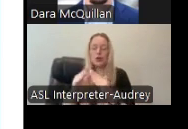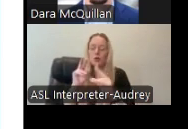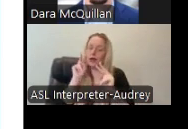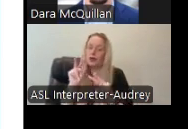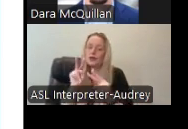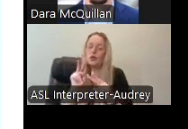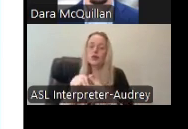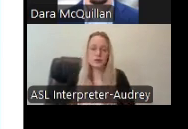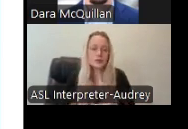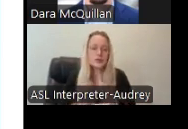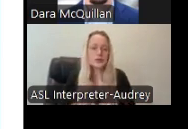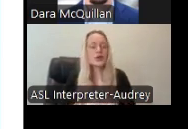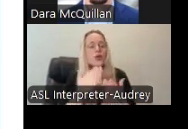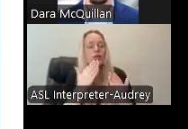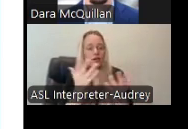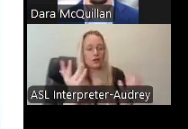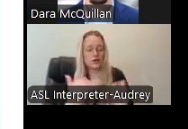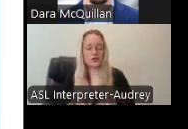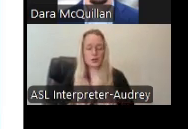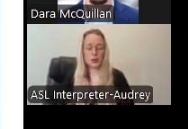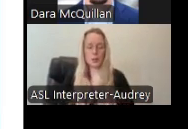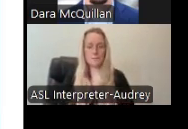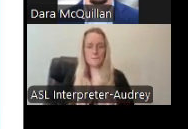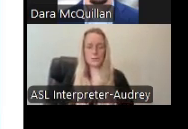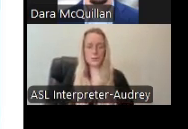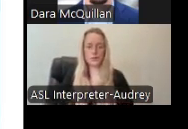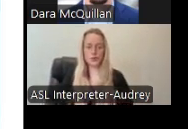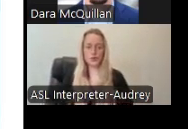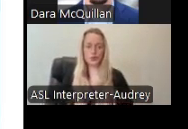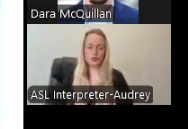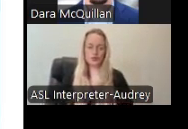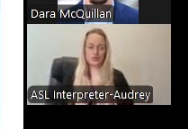to it. And thank you very much.